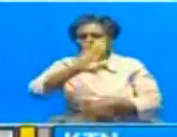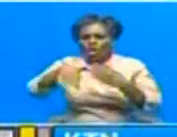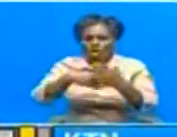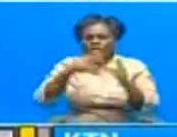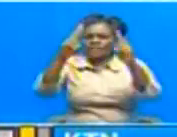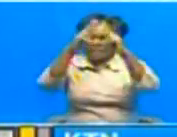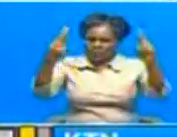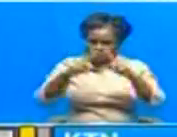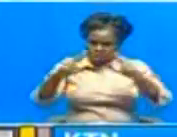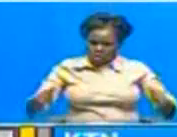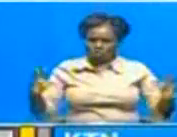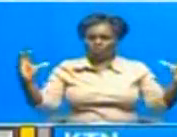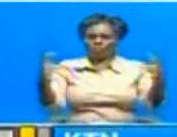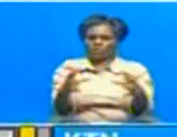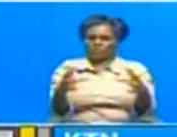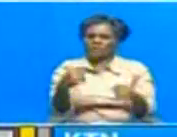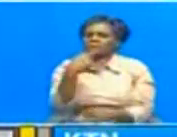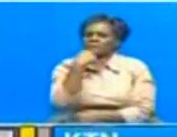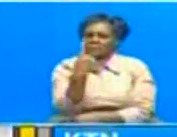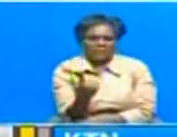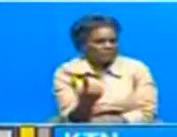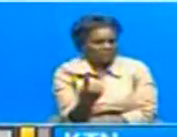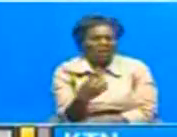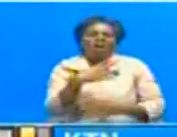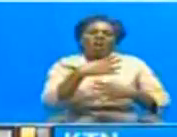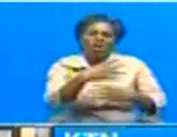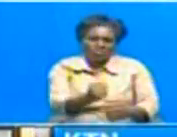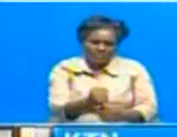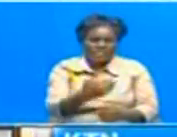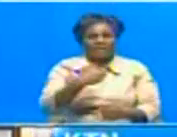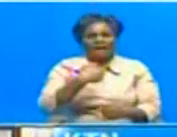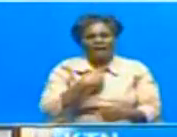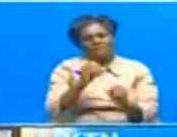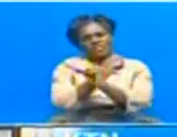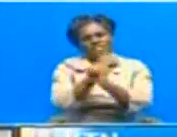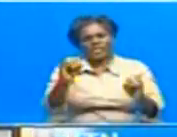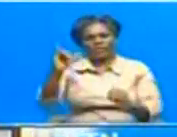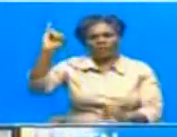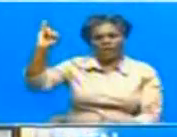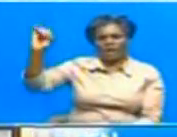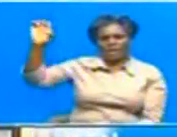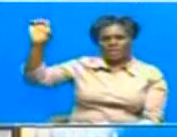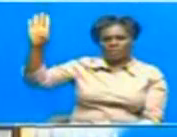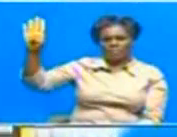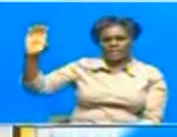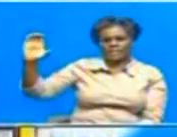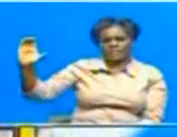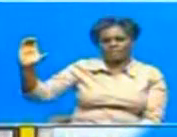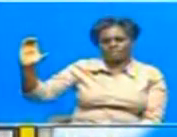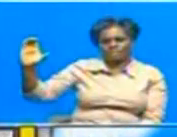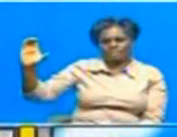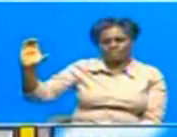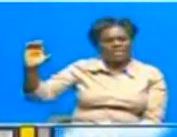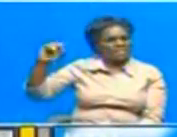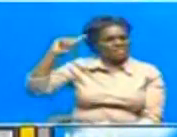the international community, will tell you that they have no confidence in IEBC as currently constituted.